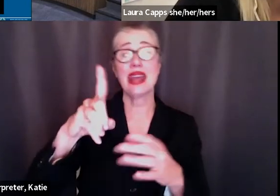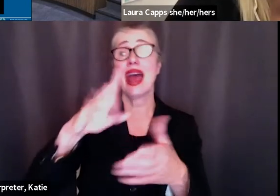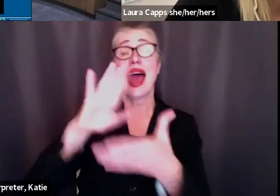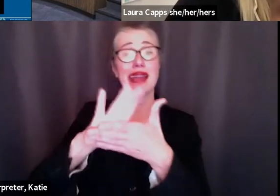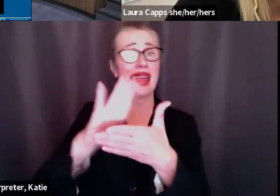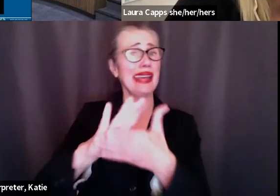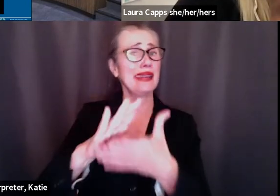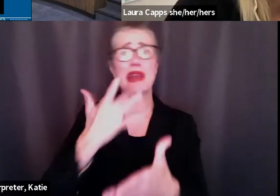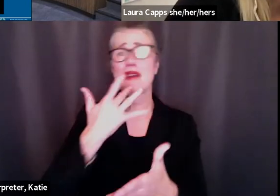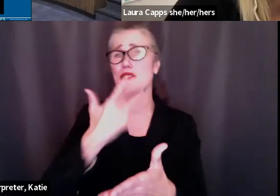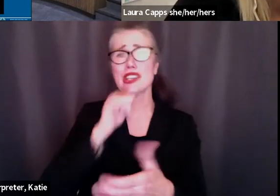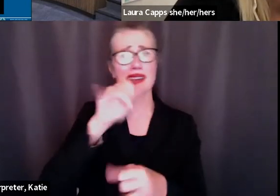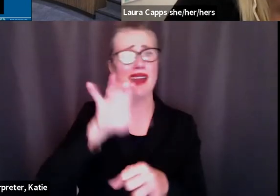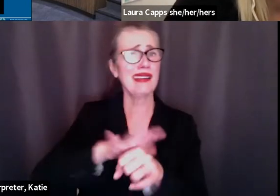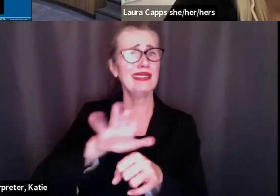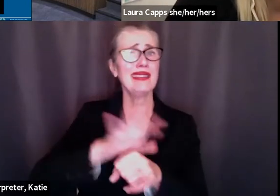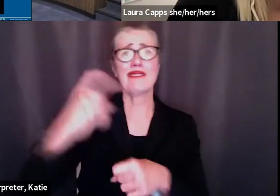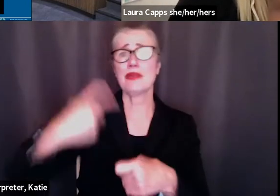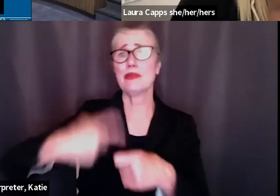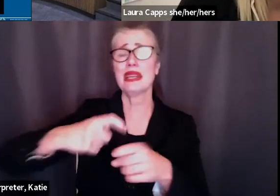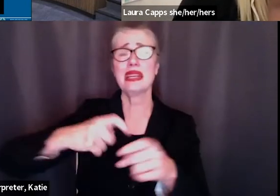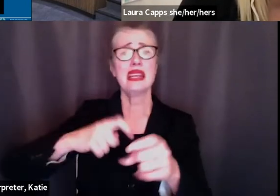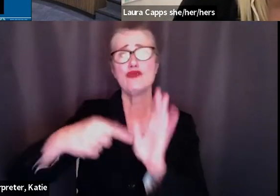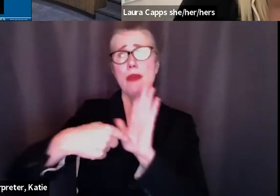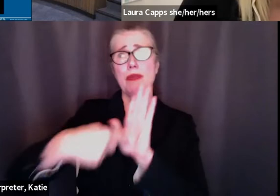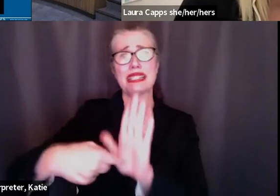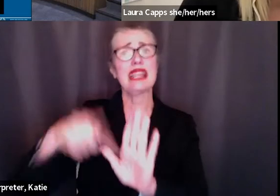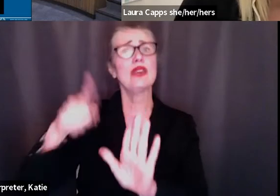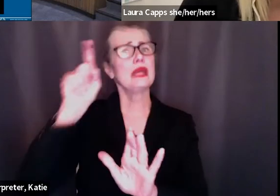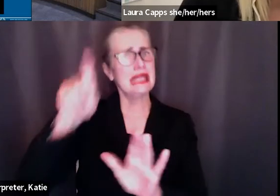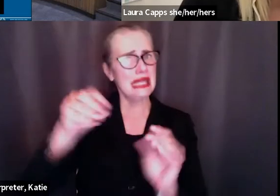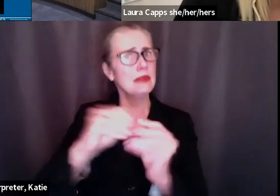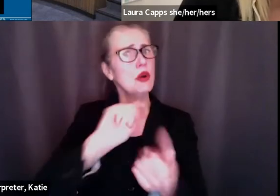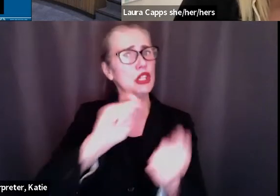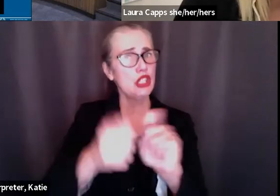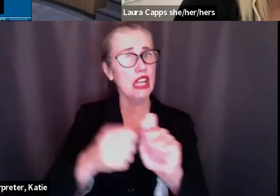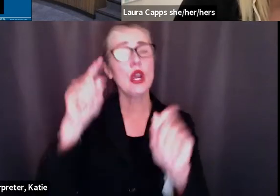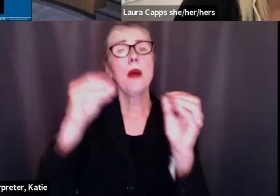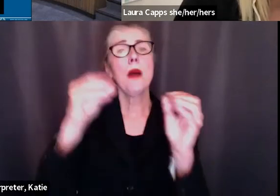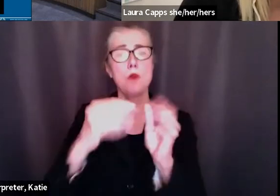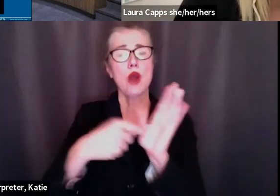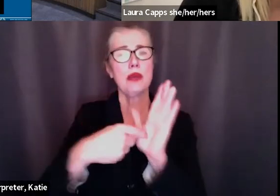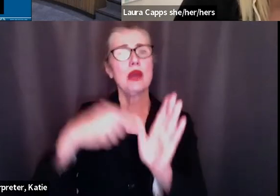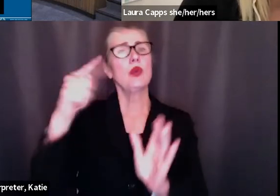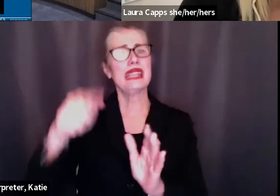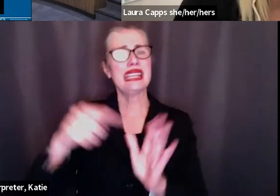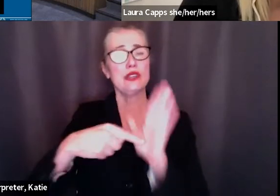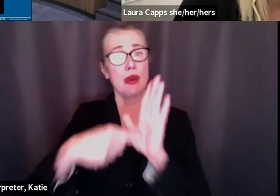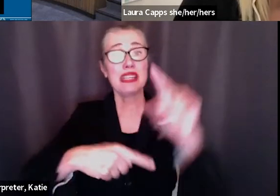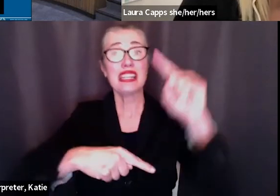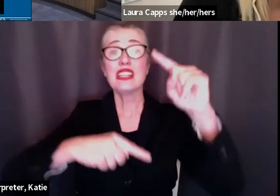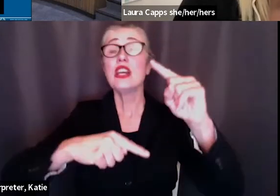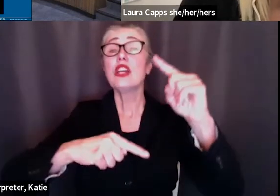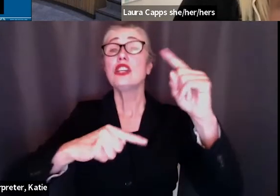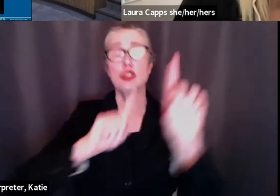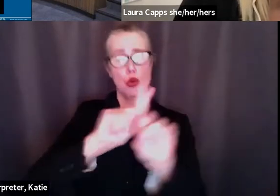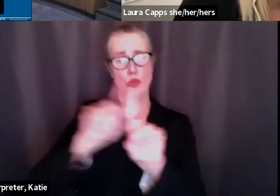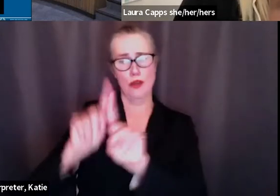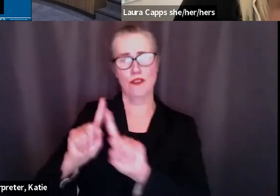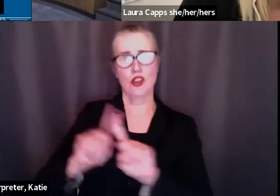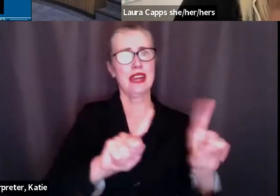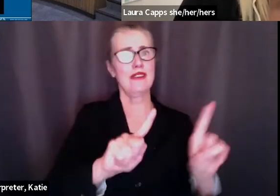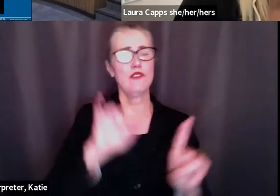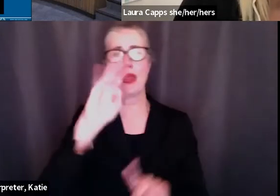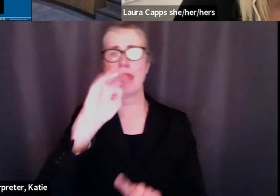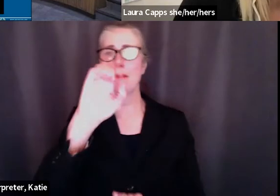well this is a sign that we need more change and more representation we need a more diverse representation in the mad academy and we need it in our school